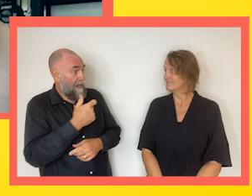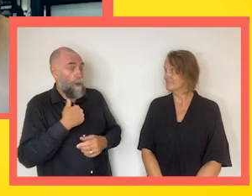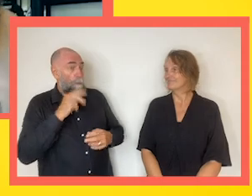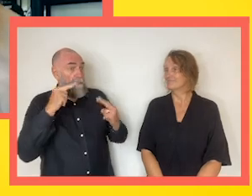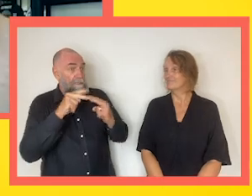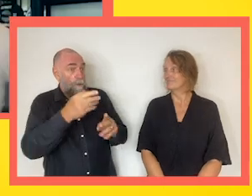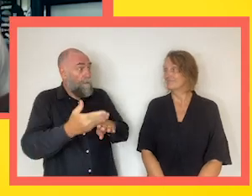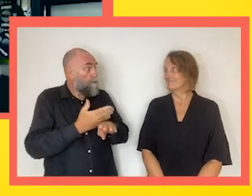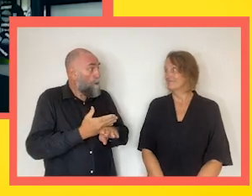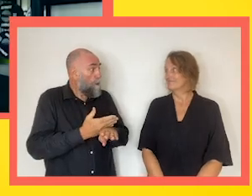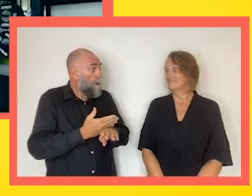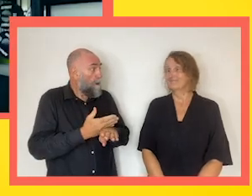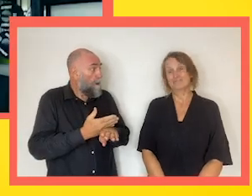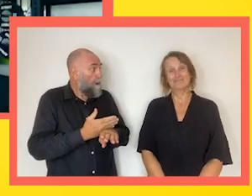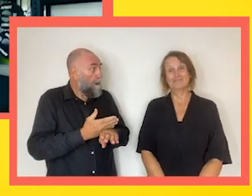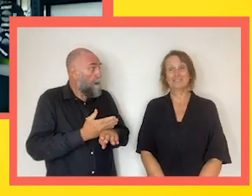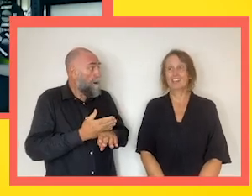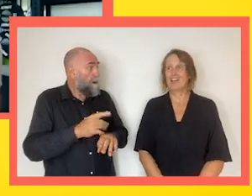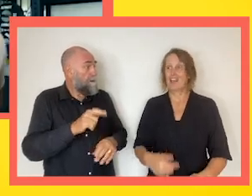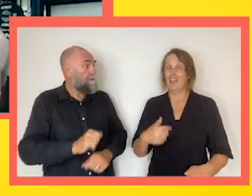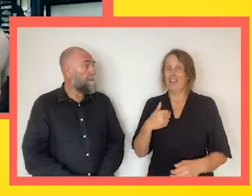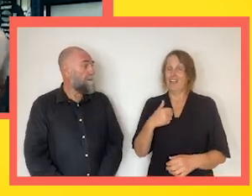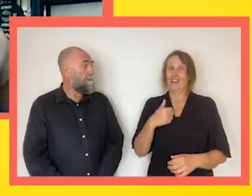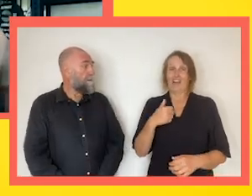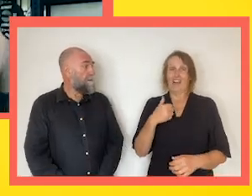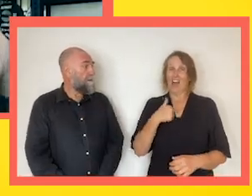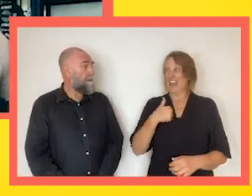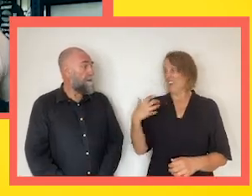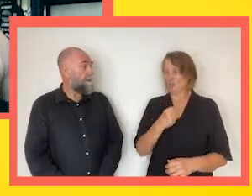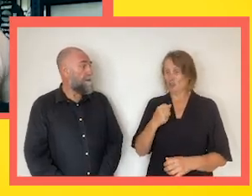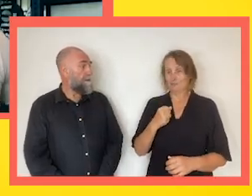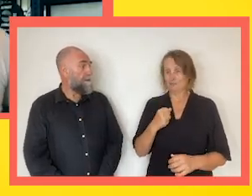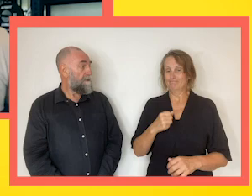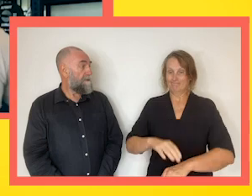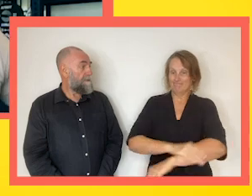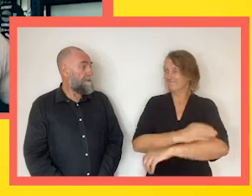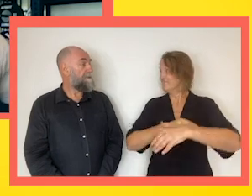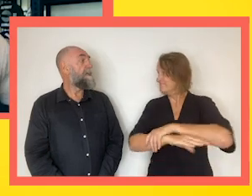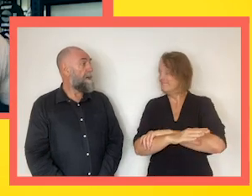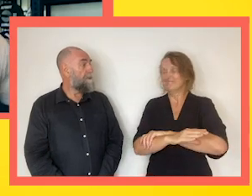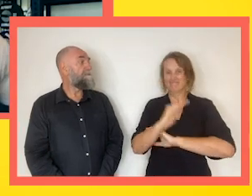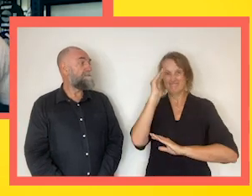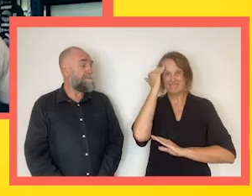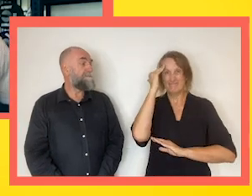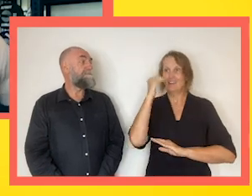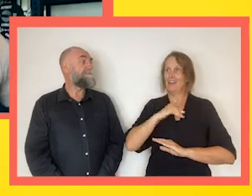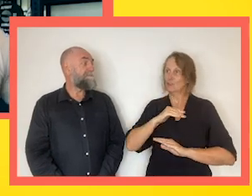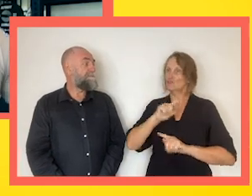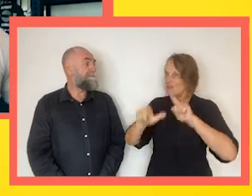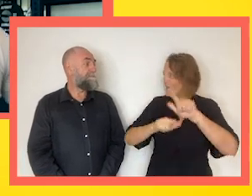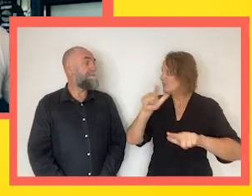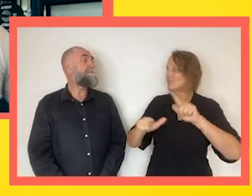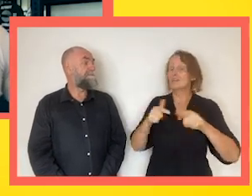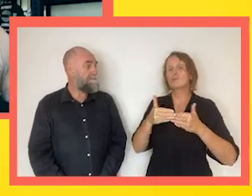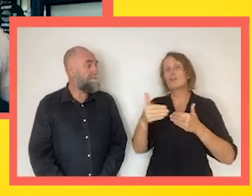No. I won't be on the pod until after. I've got to knuckle down and get all the training and all the travel done, mate. So I've got lots of trips